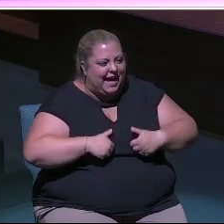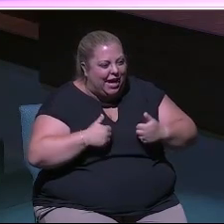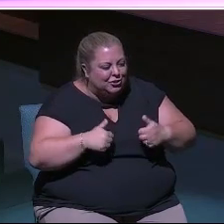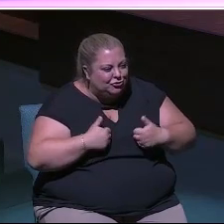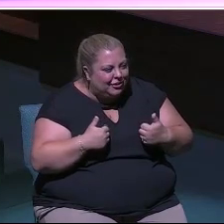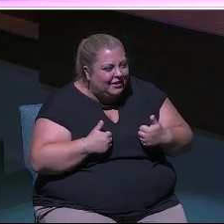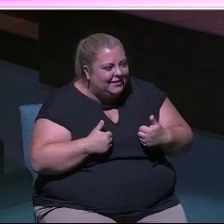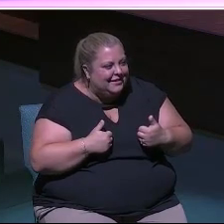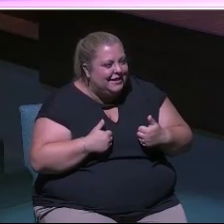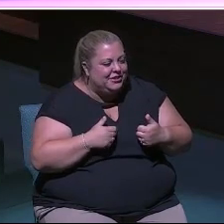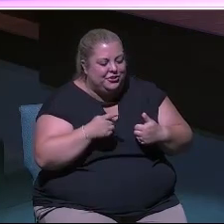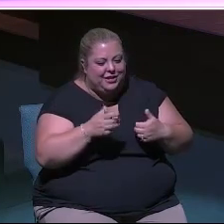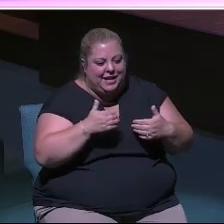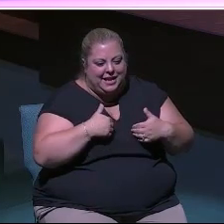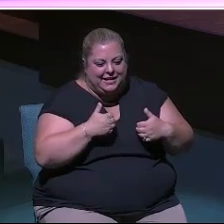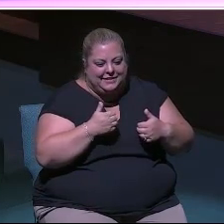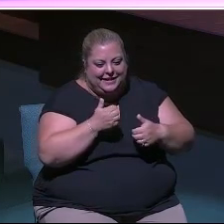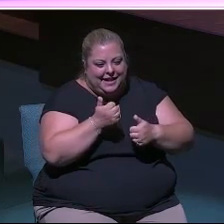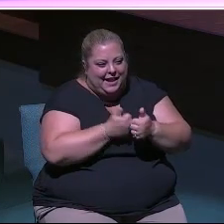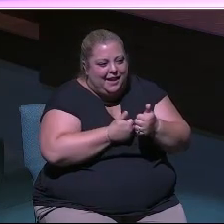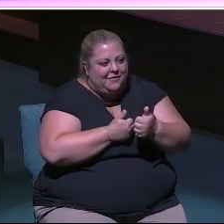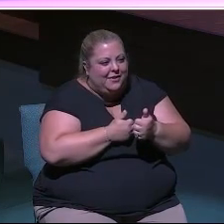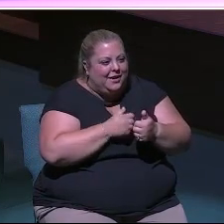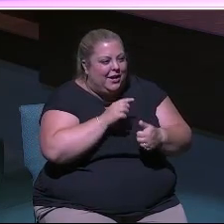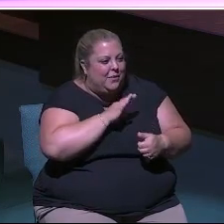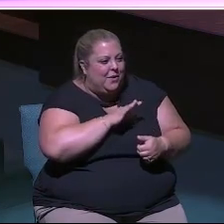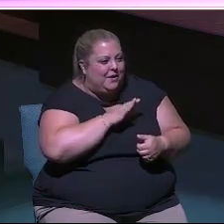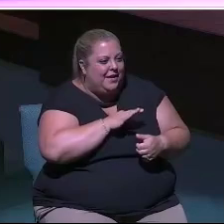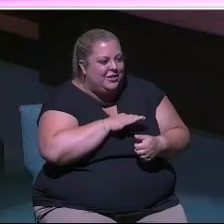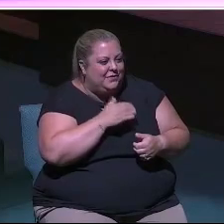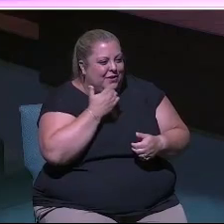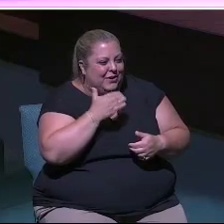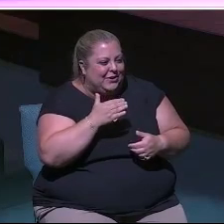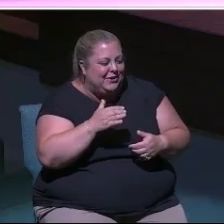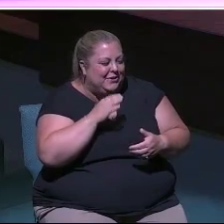has every qualification for a good wife, and yearns to be comforted.